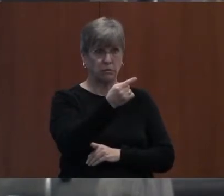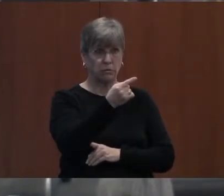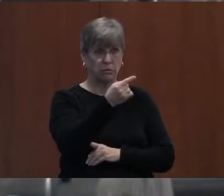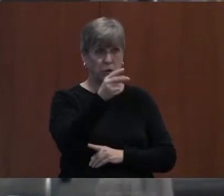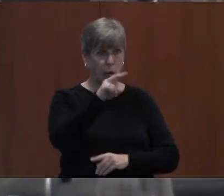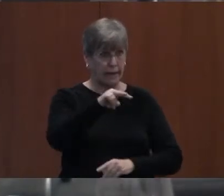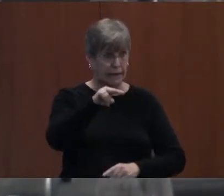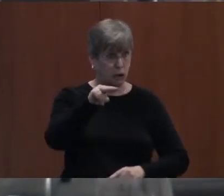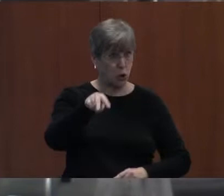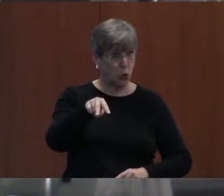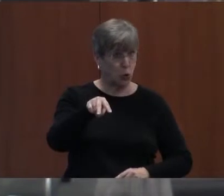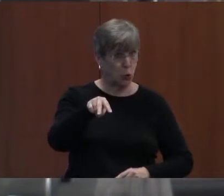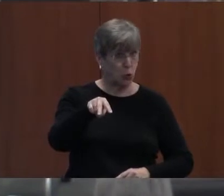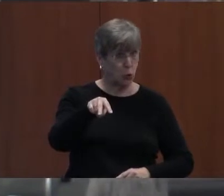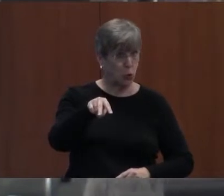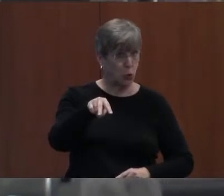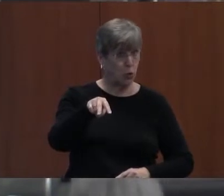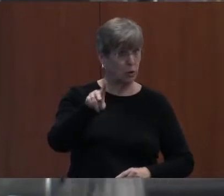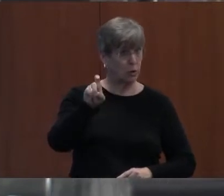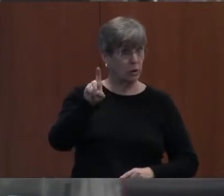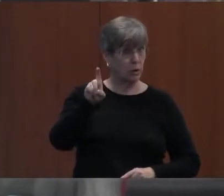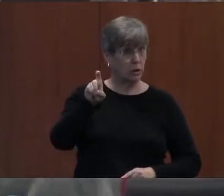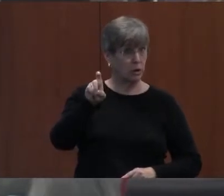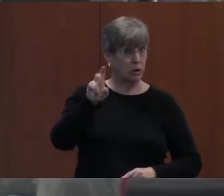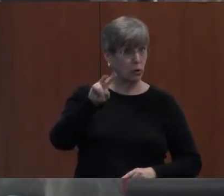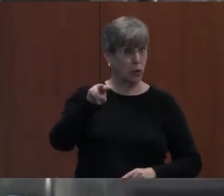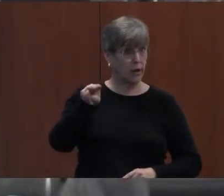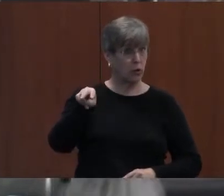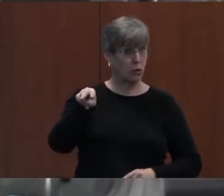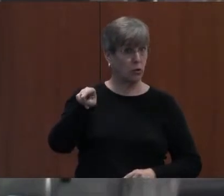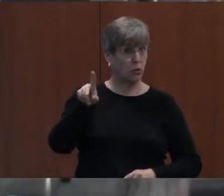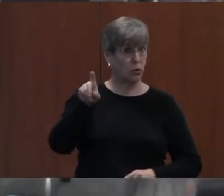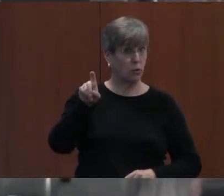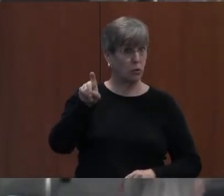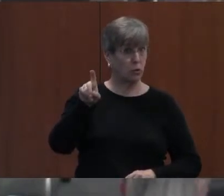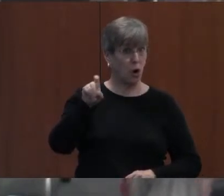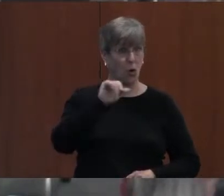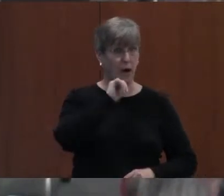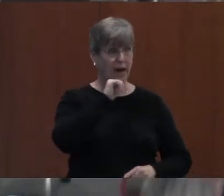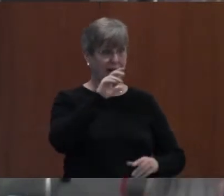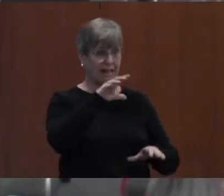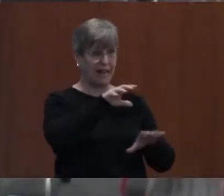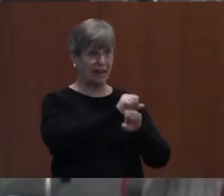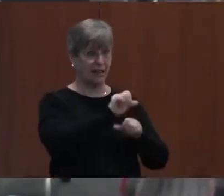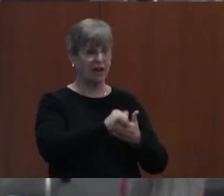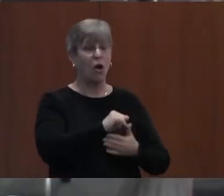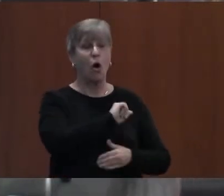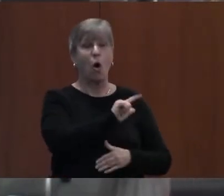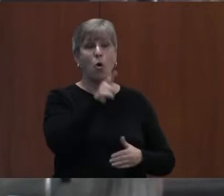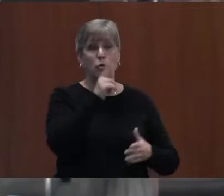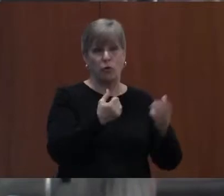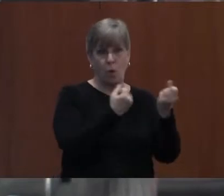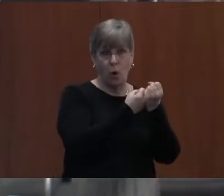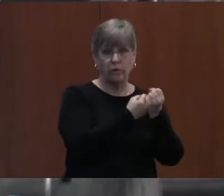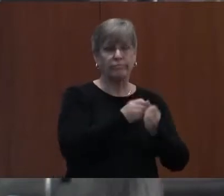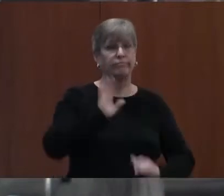2. Okay. Just making sure. I didn't catch that. Okay, all those in favor?